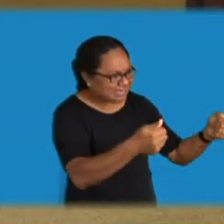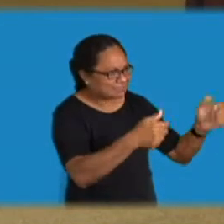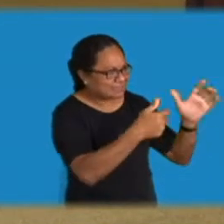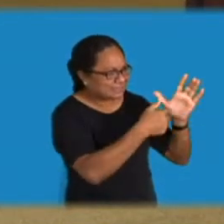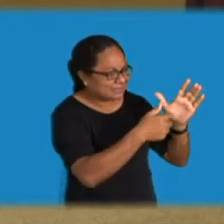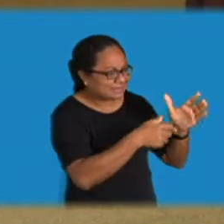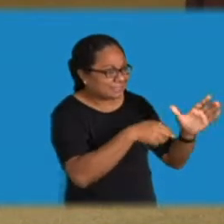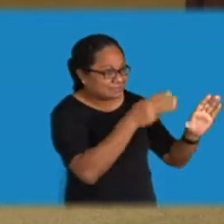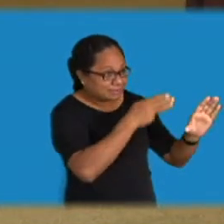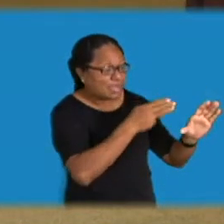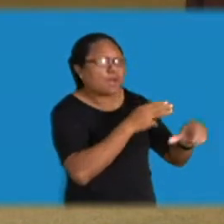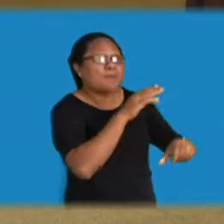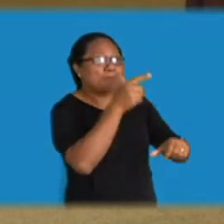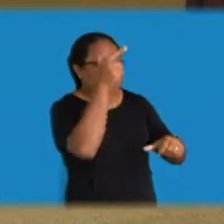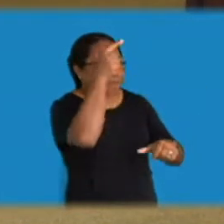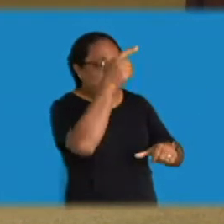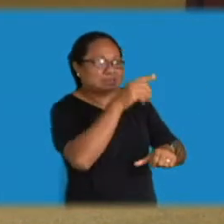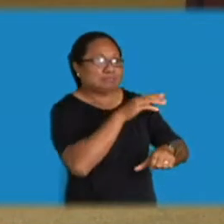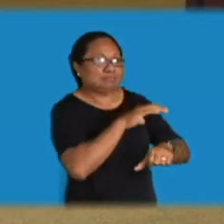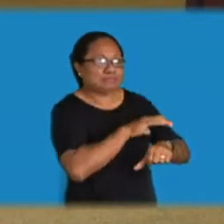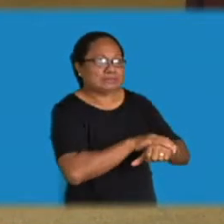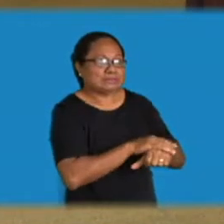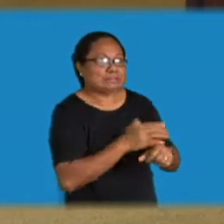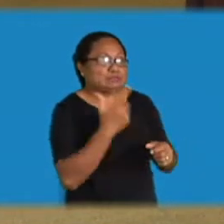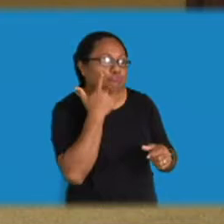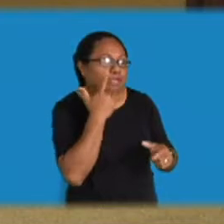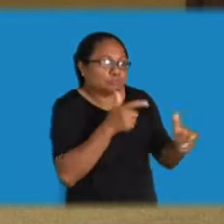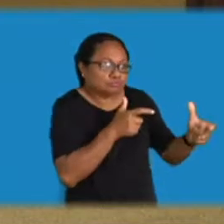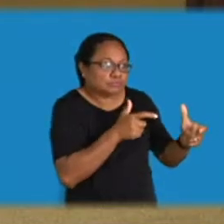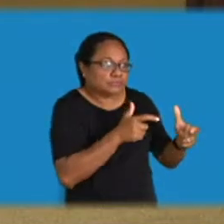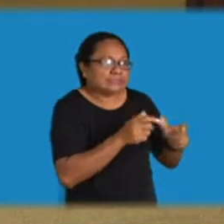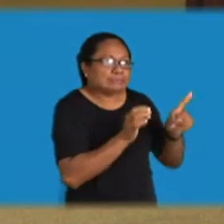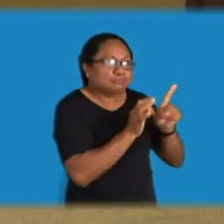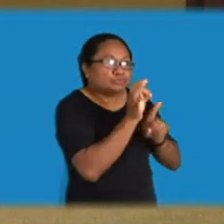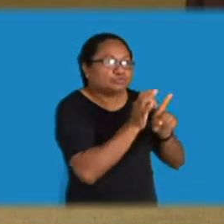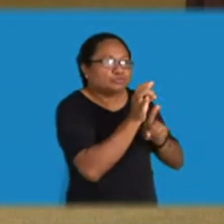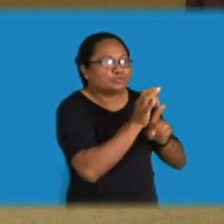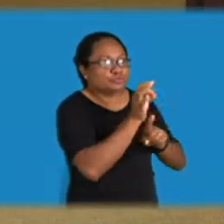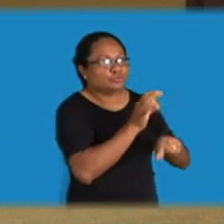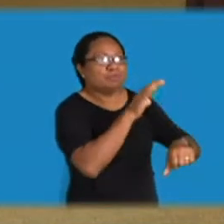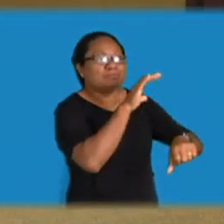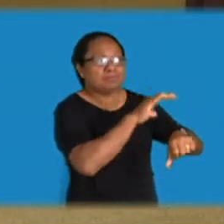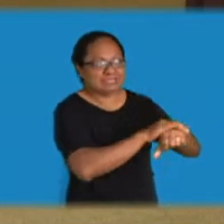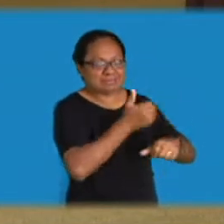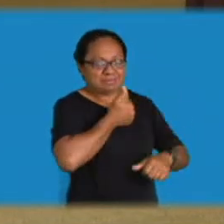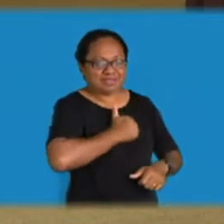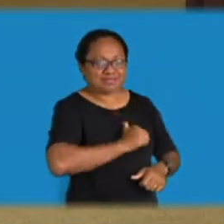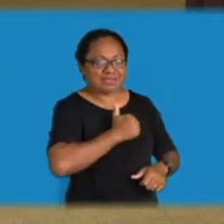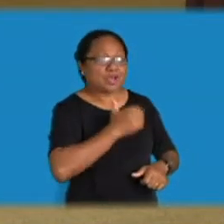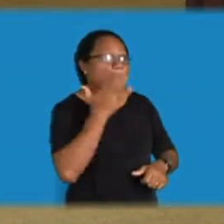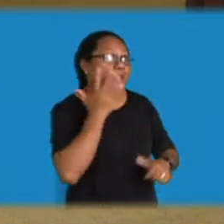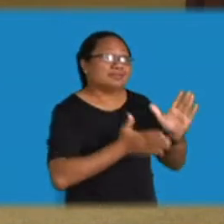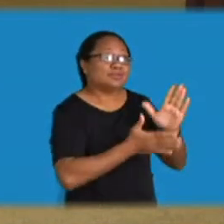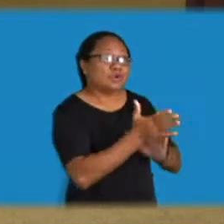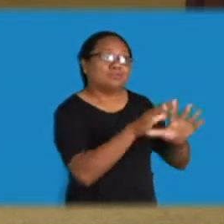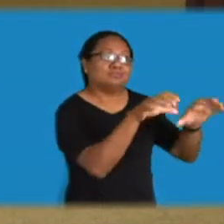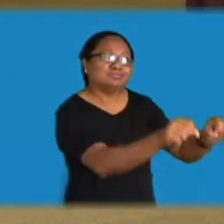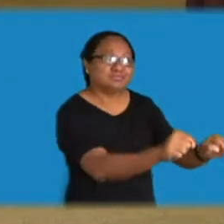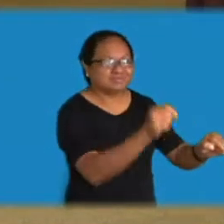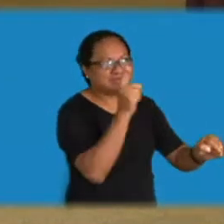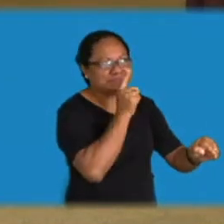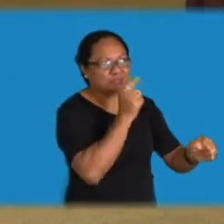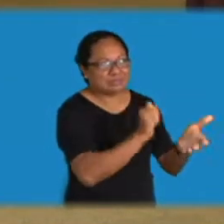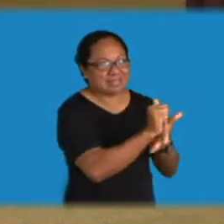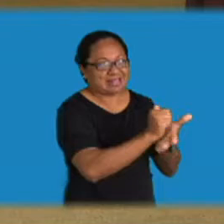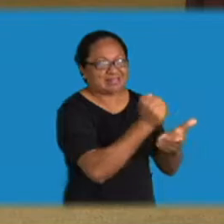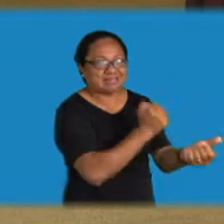of Police is working very hard in cleaning up this kind of acts, brutal acts by the police, and I thank the